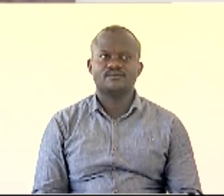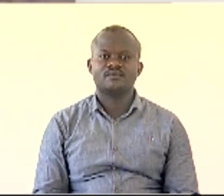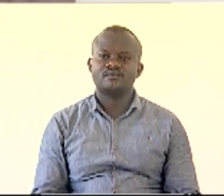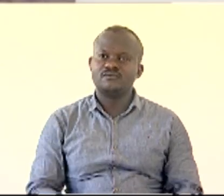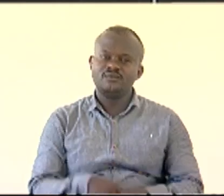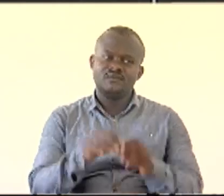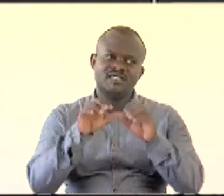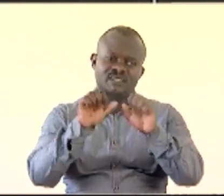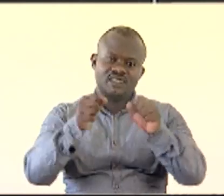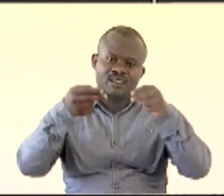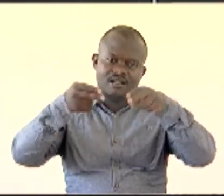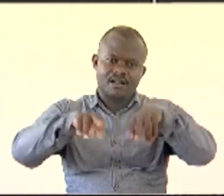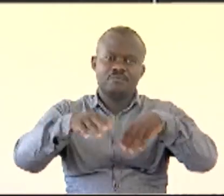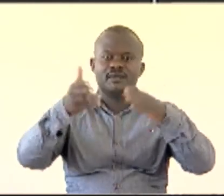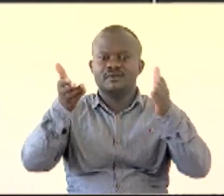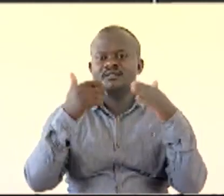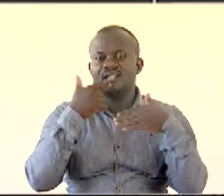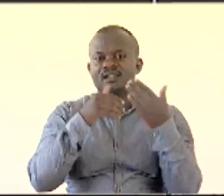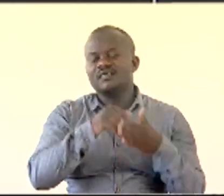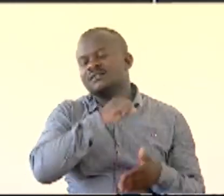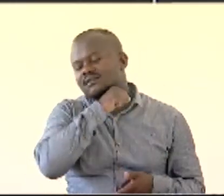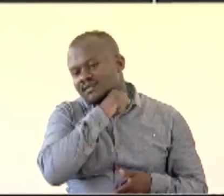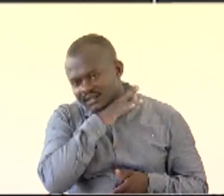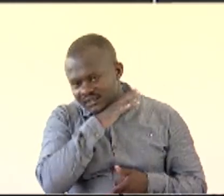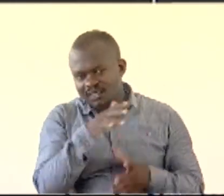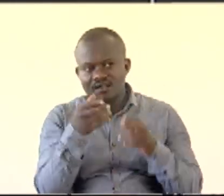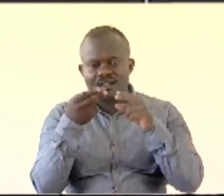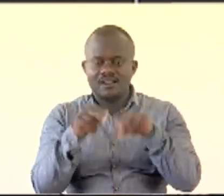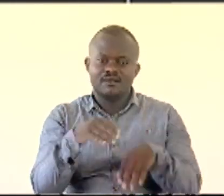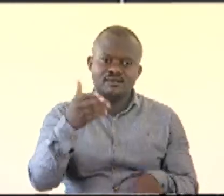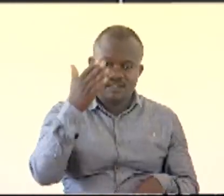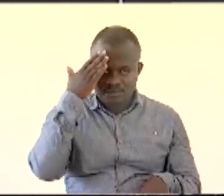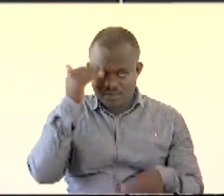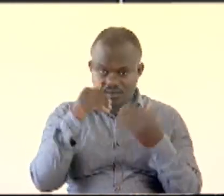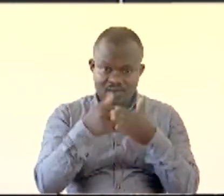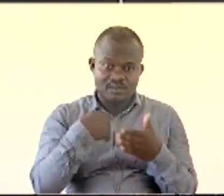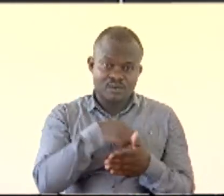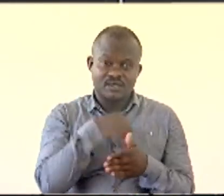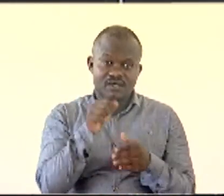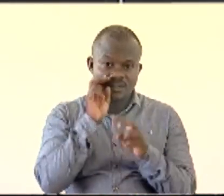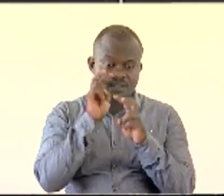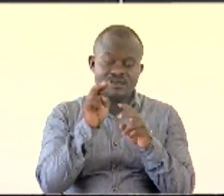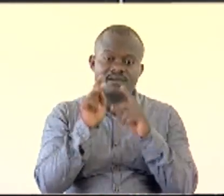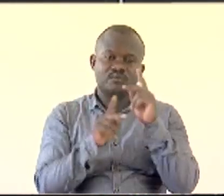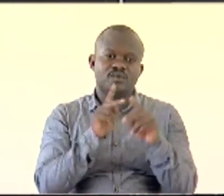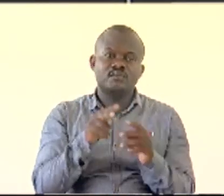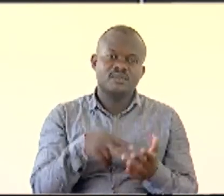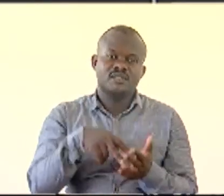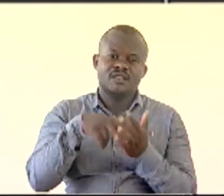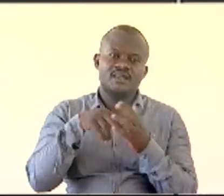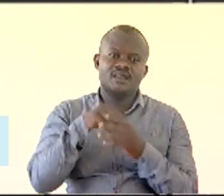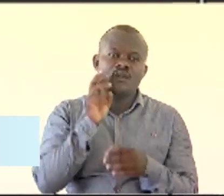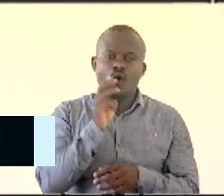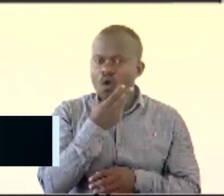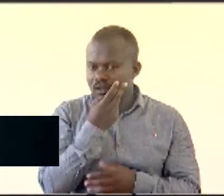taking place. There is pollution taking place because we can see people standing in